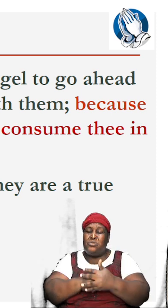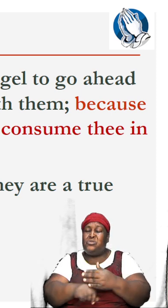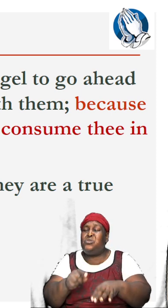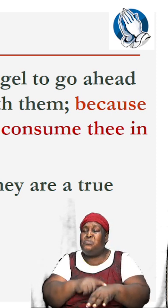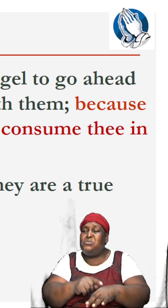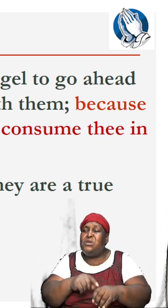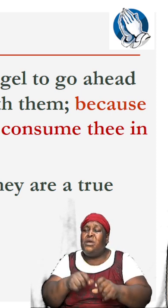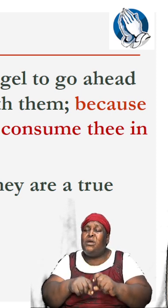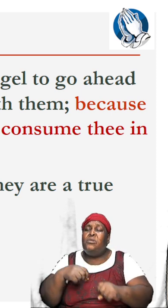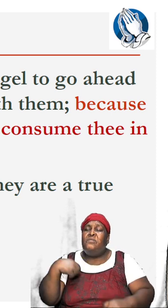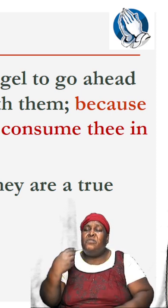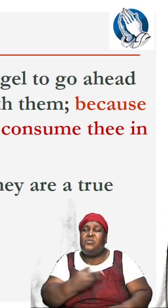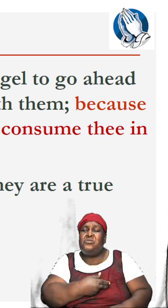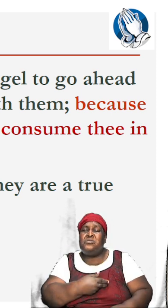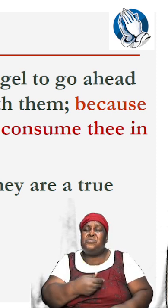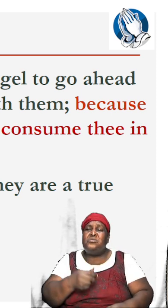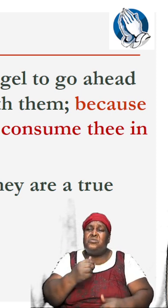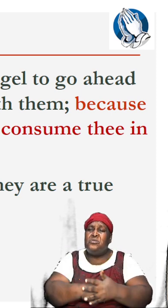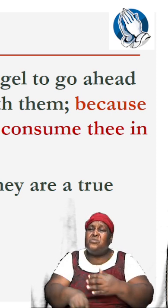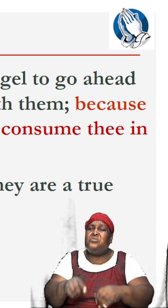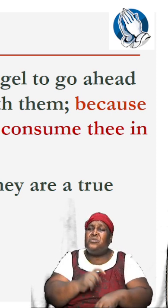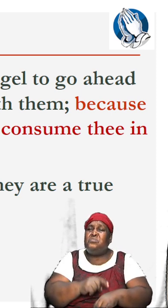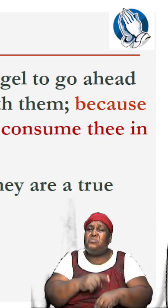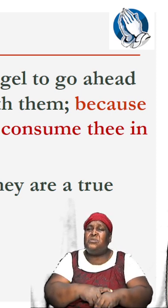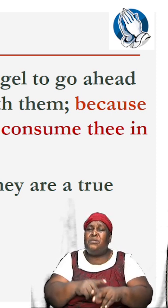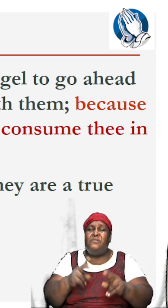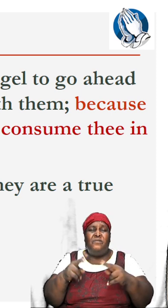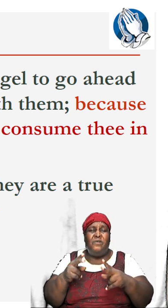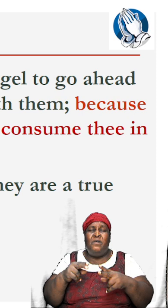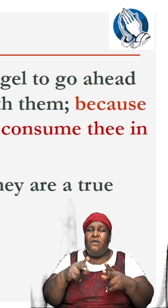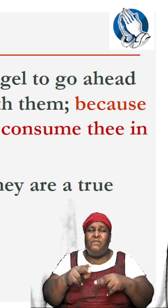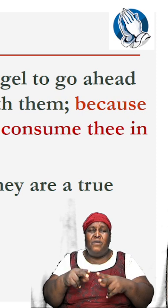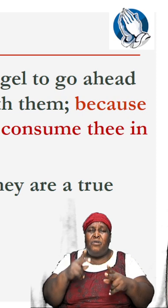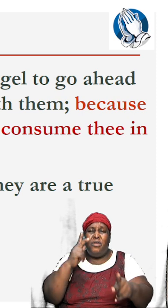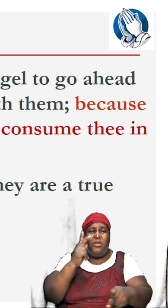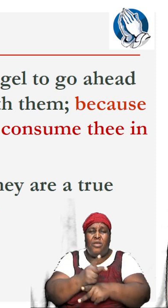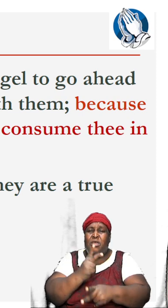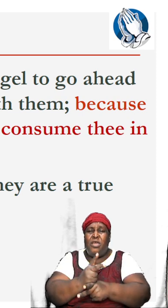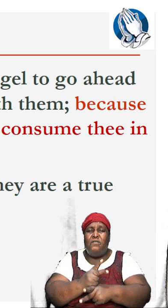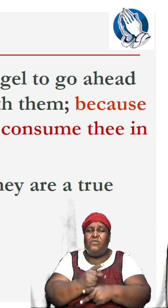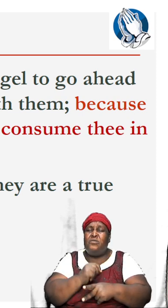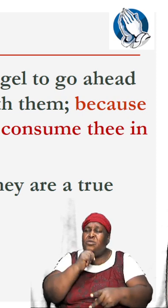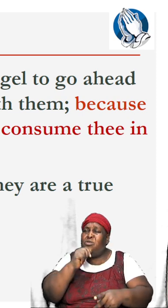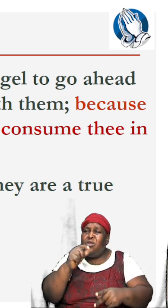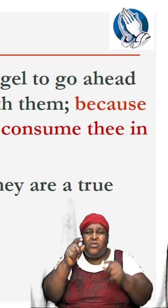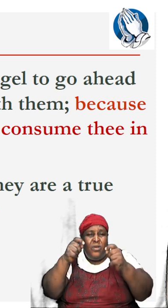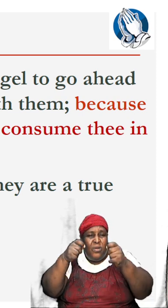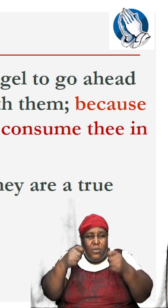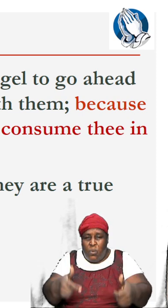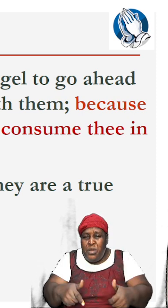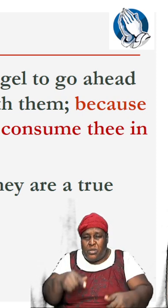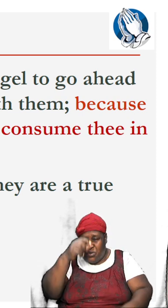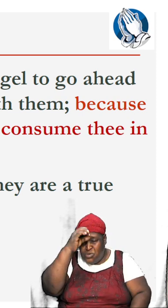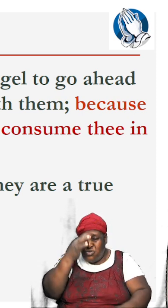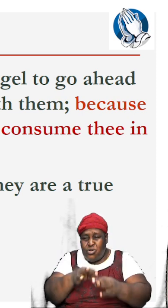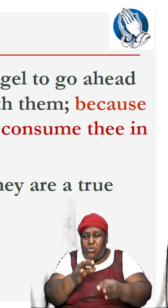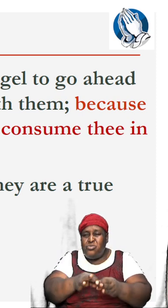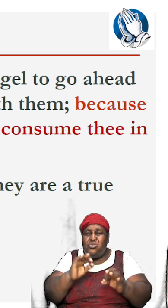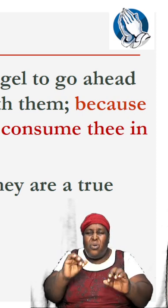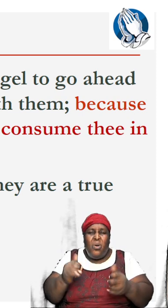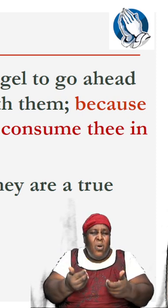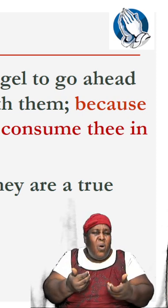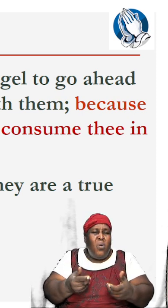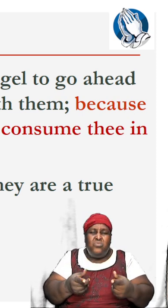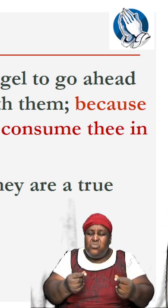very careful that we are not quick to judge them and say, boy, how they should do this. Because if we should check